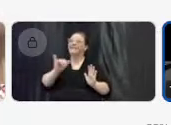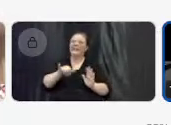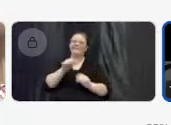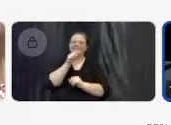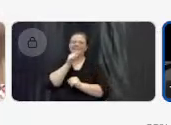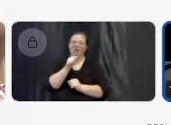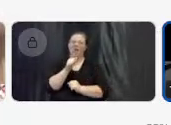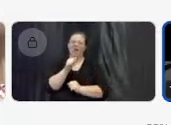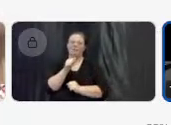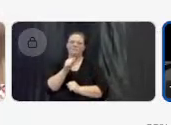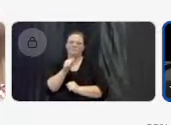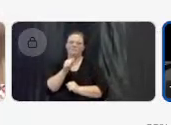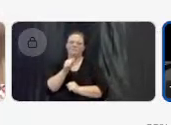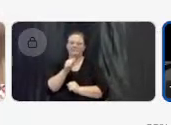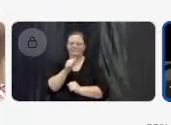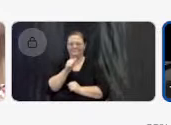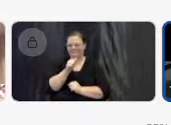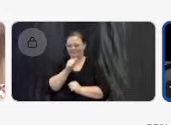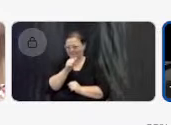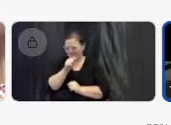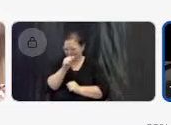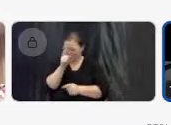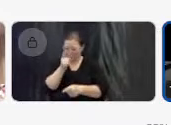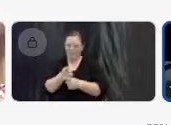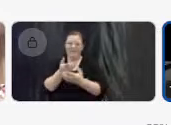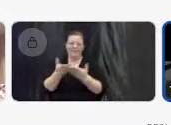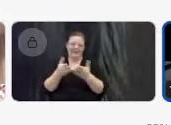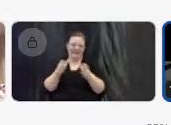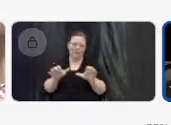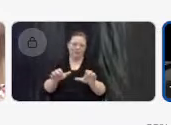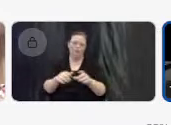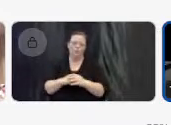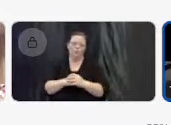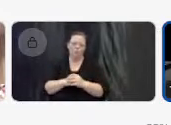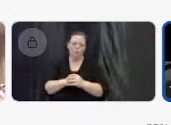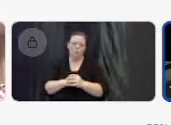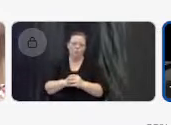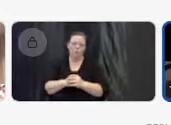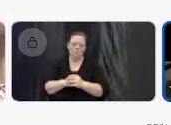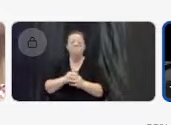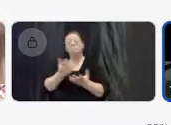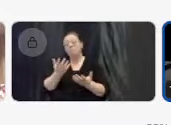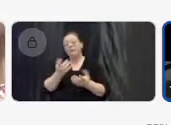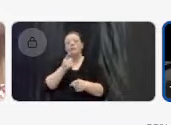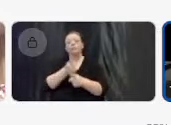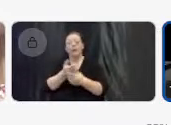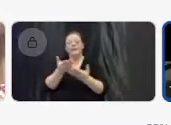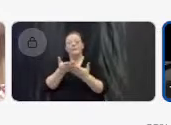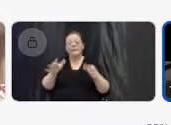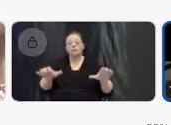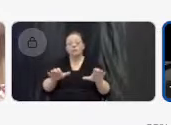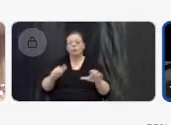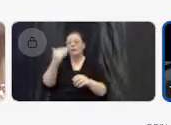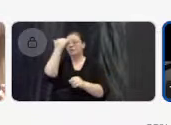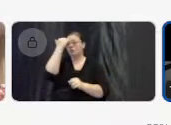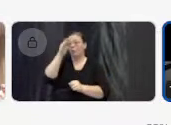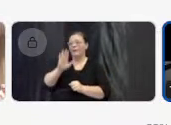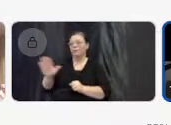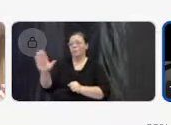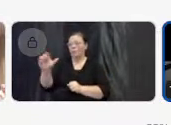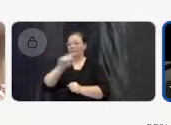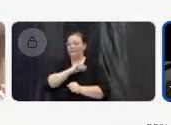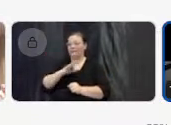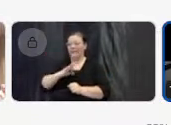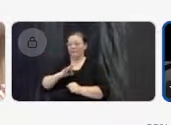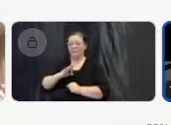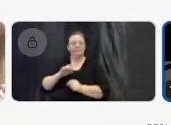not the correct thing to do. The correct thing to do is to know that your staff, as they always